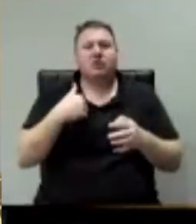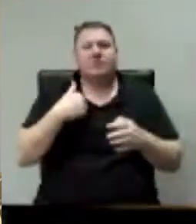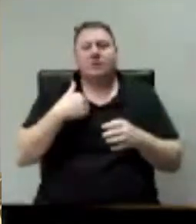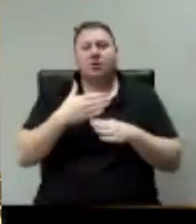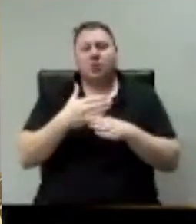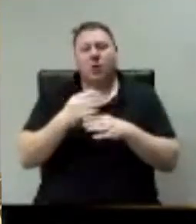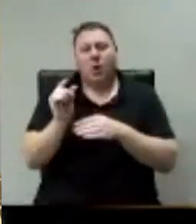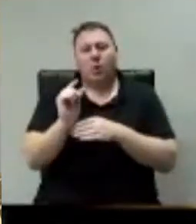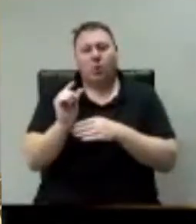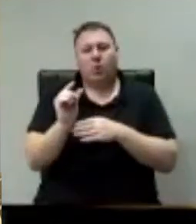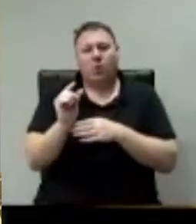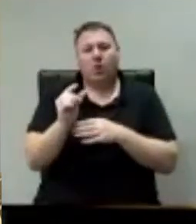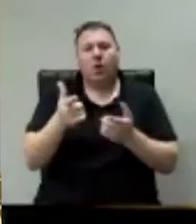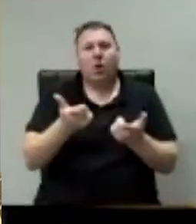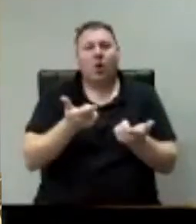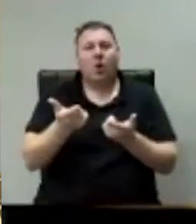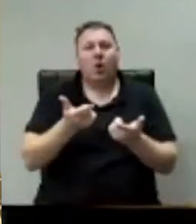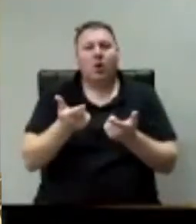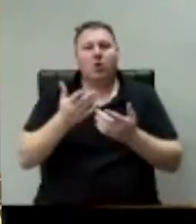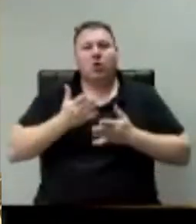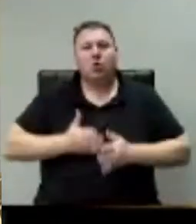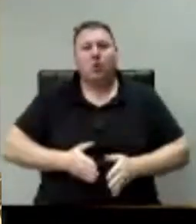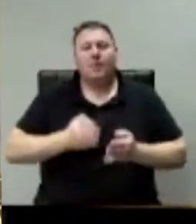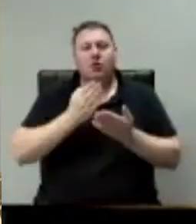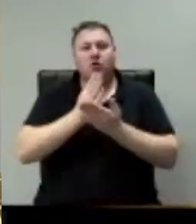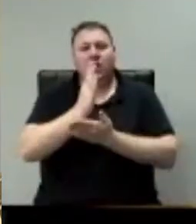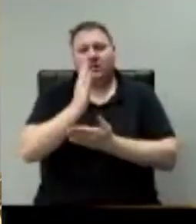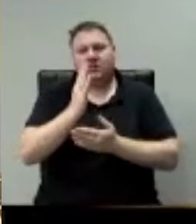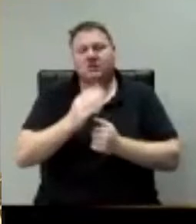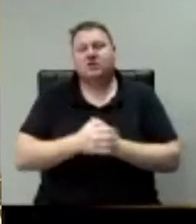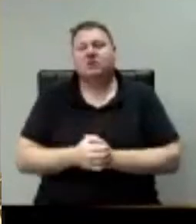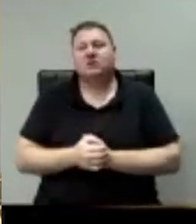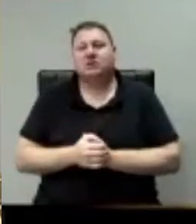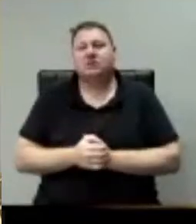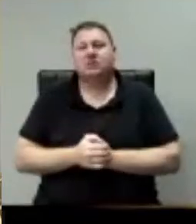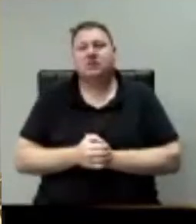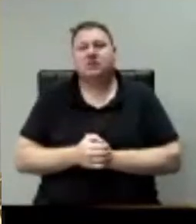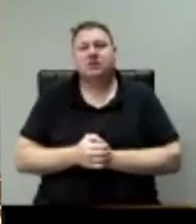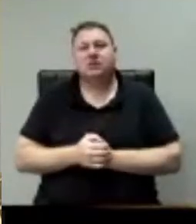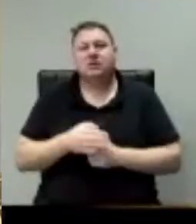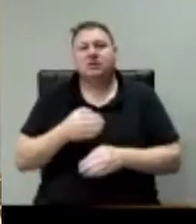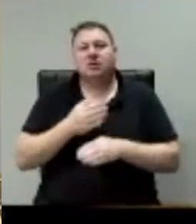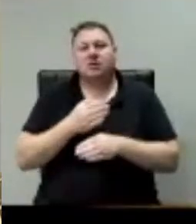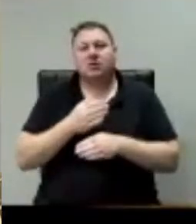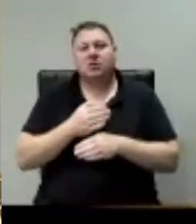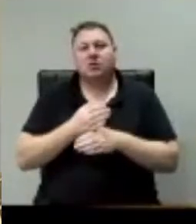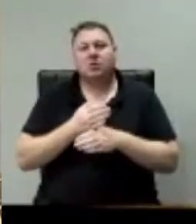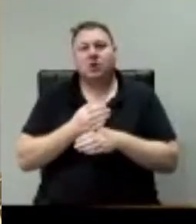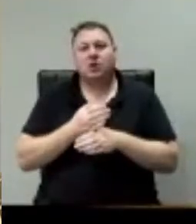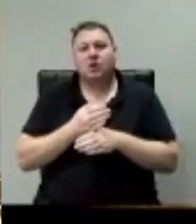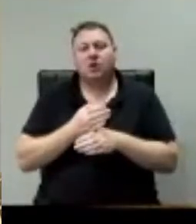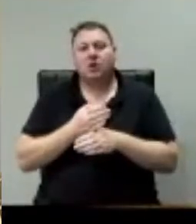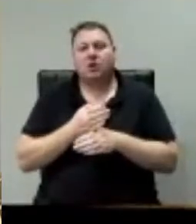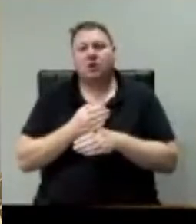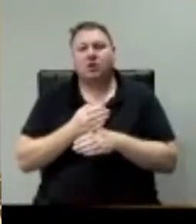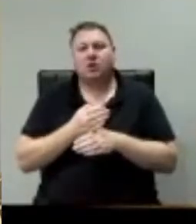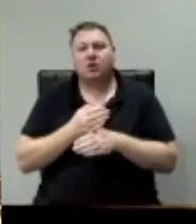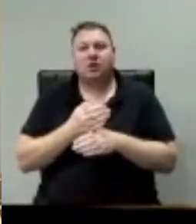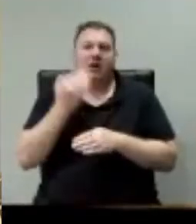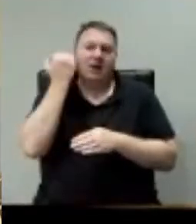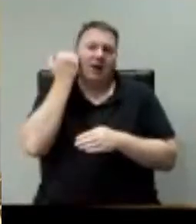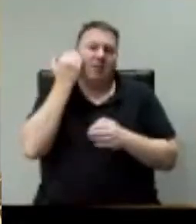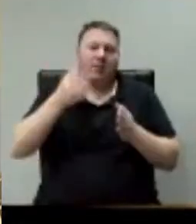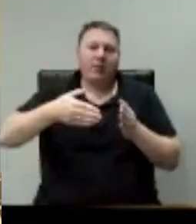work very briefly for the Lawyers for Human Rights. And I worked in the statelessness department. So I was